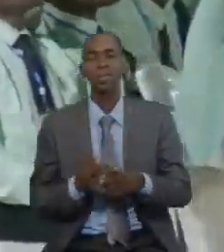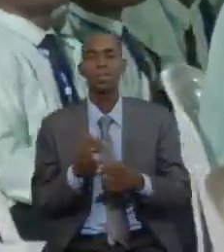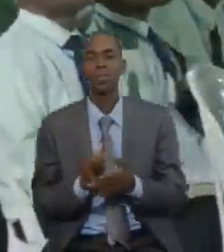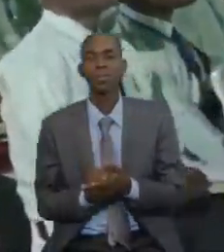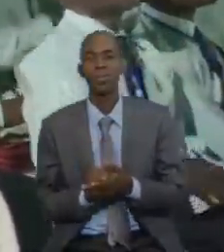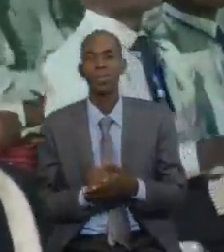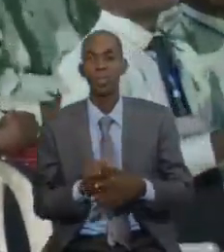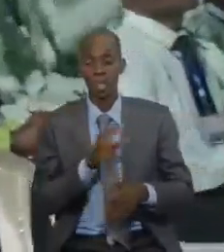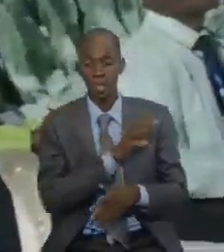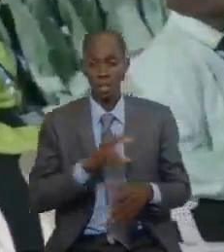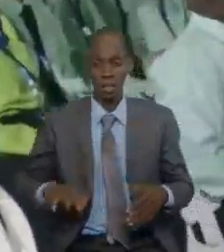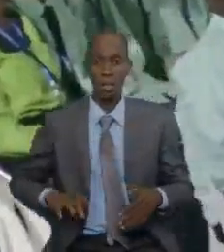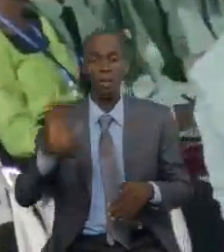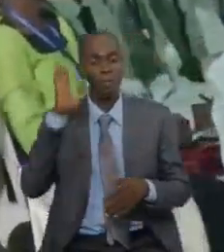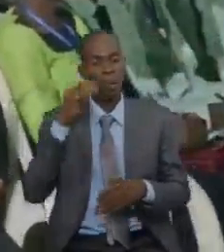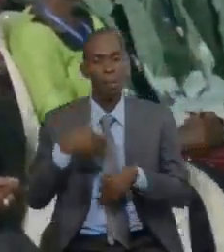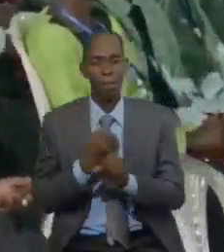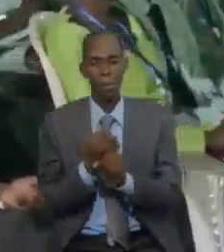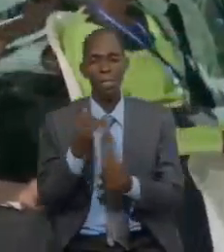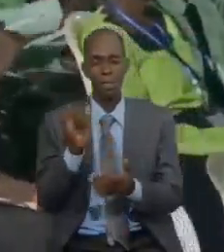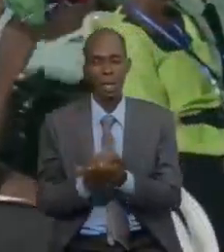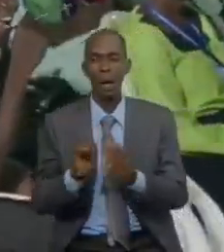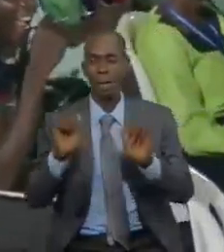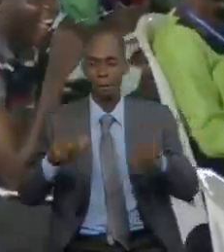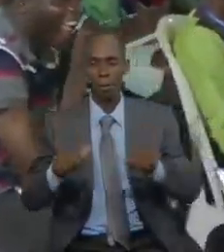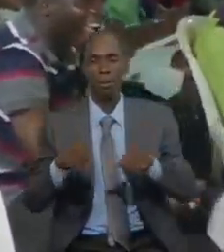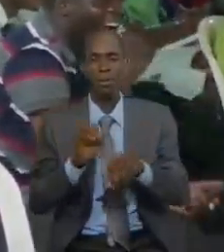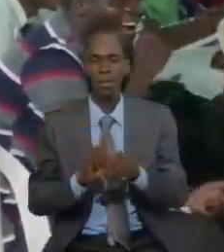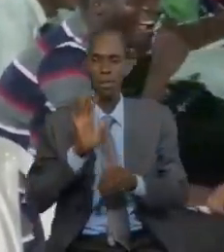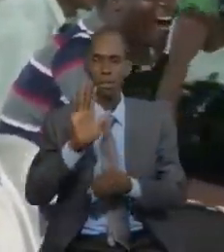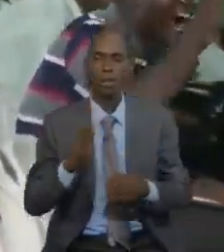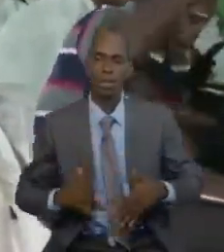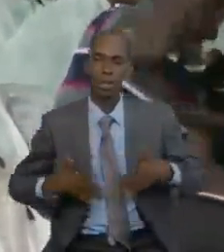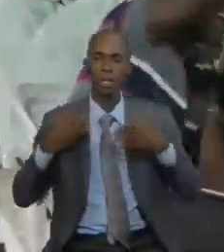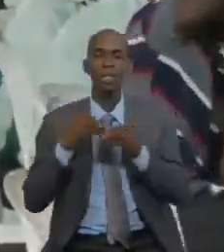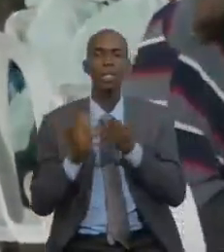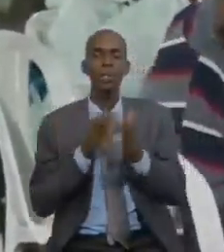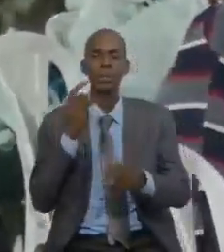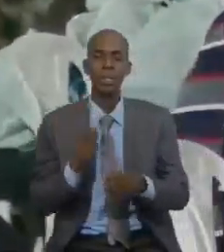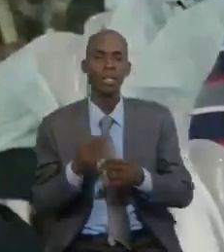Christ will make it possible in your life in Jesus' name.